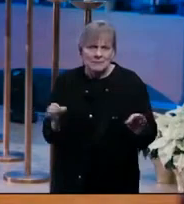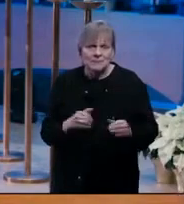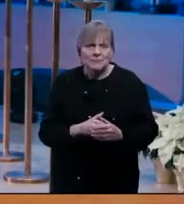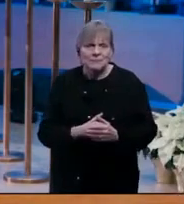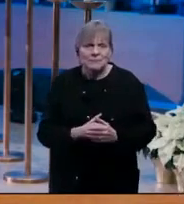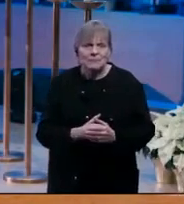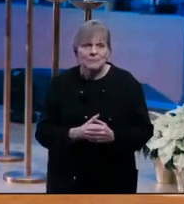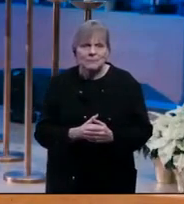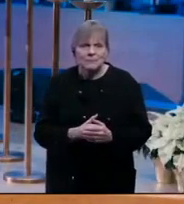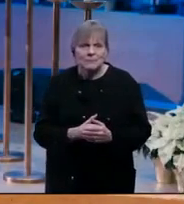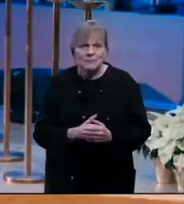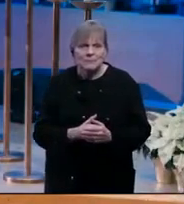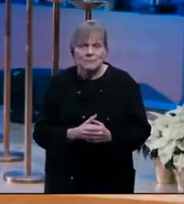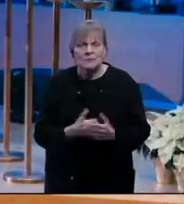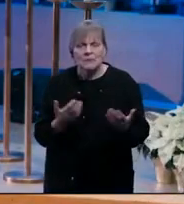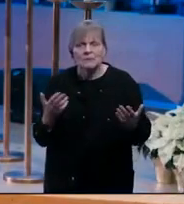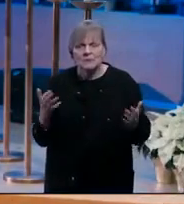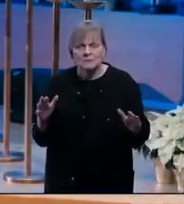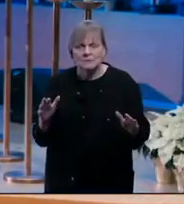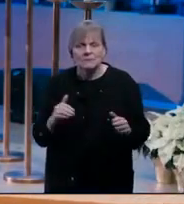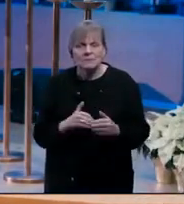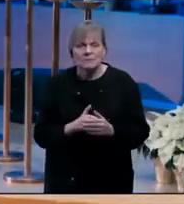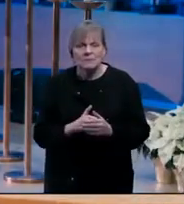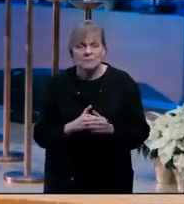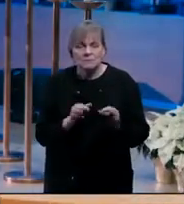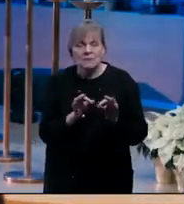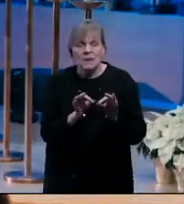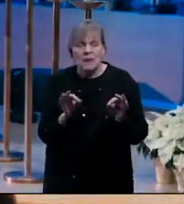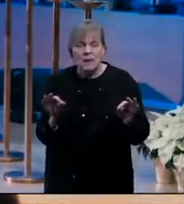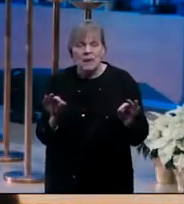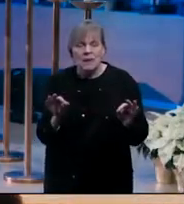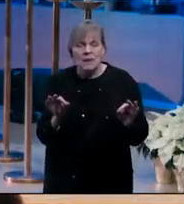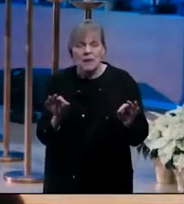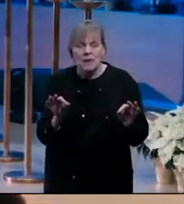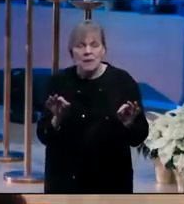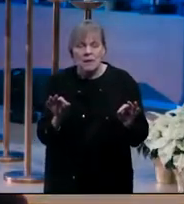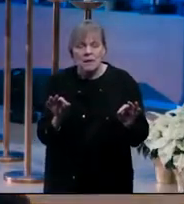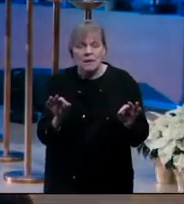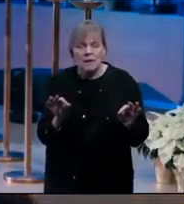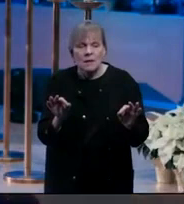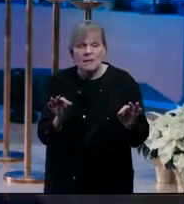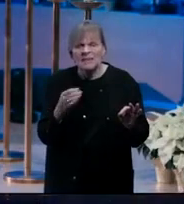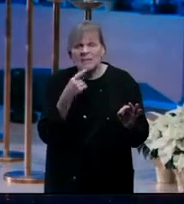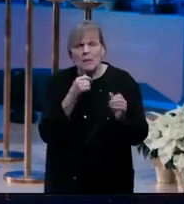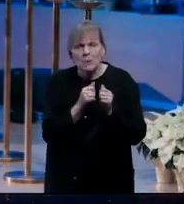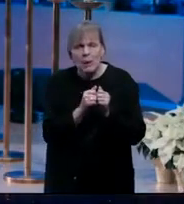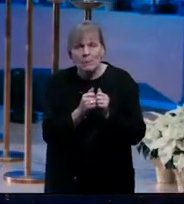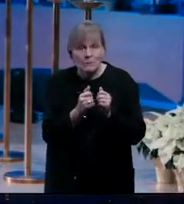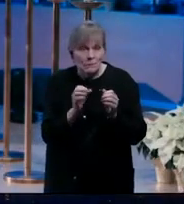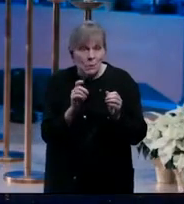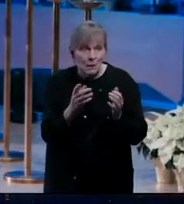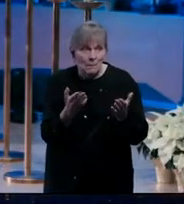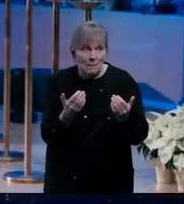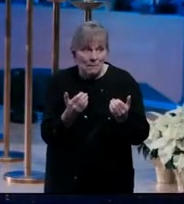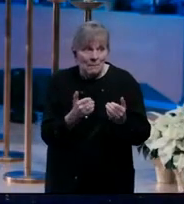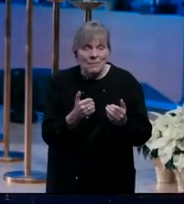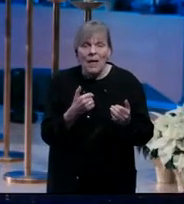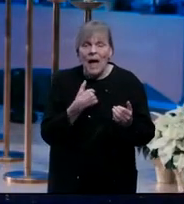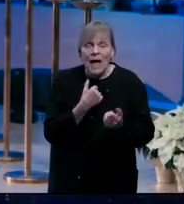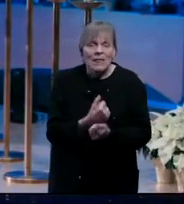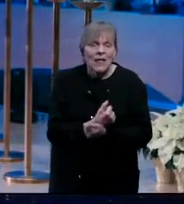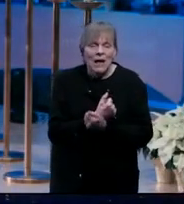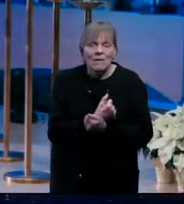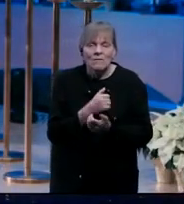end of every show, and then it would cut off to end the show. And here was the saying, and let's say this together, okay? Can we say this together?